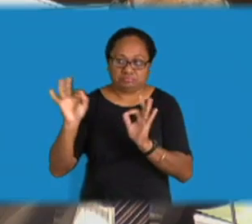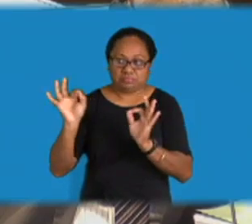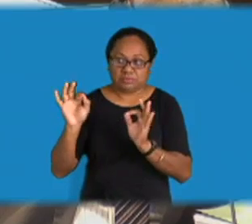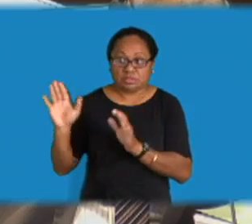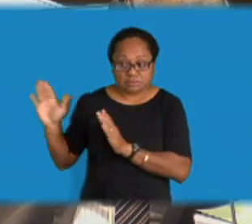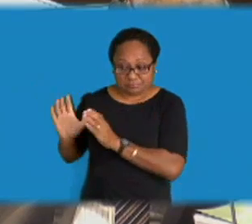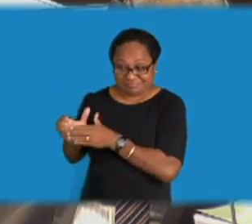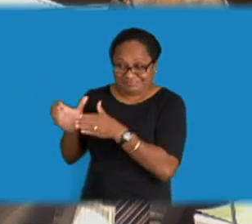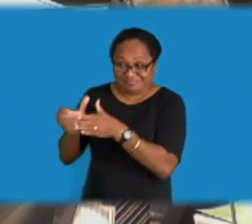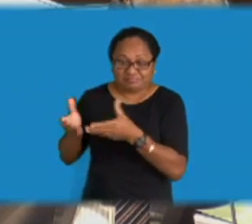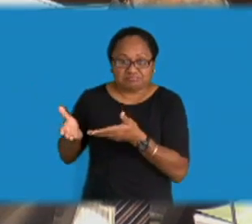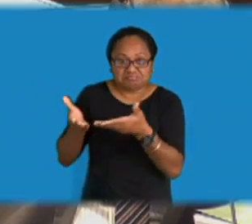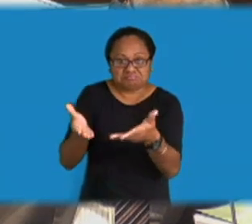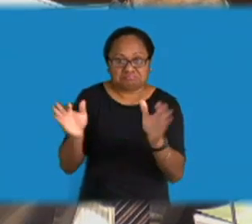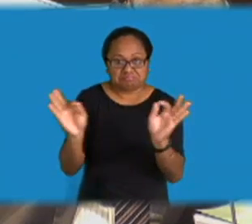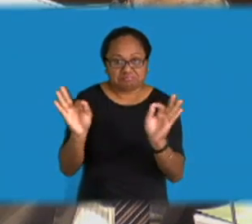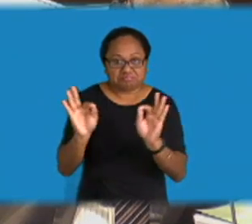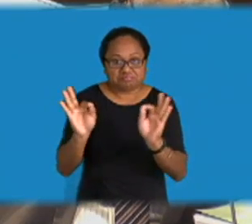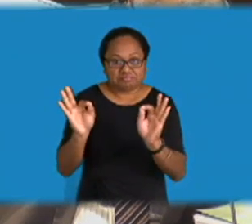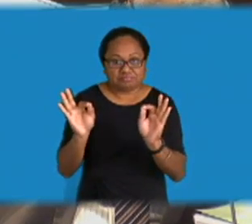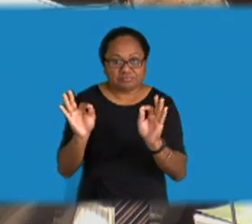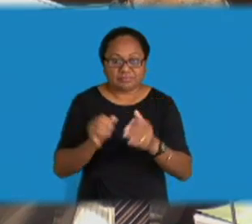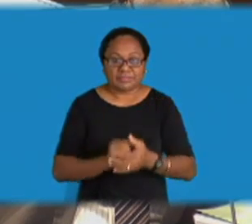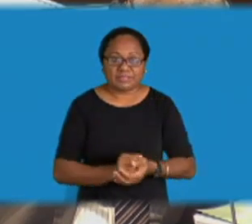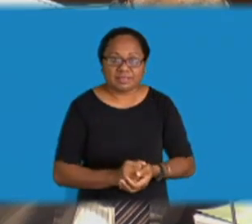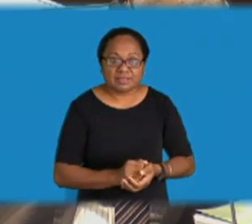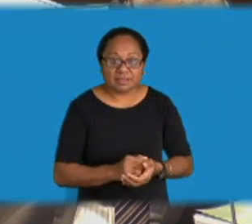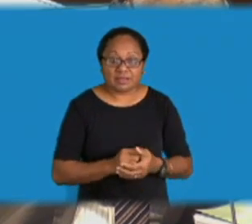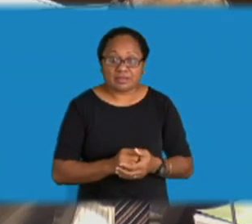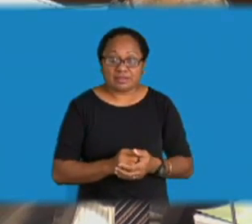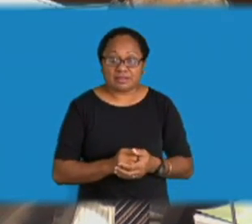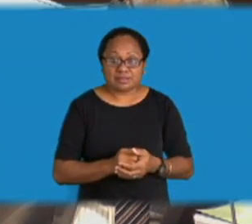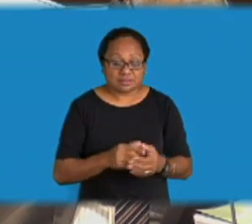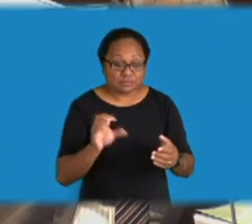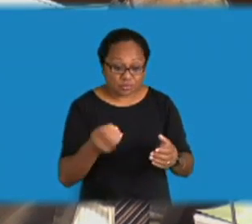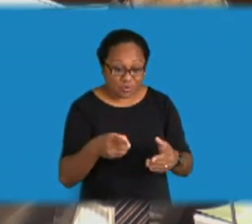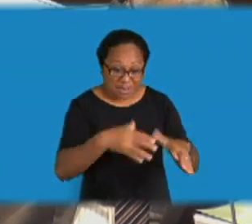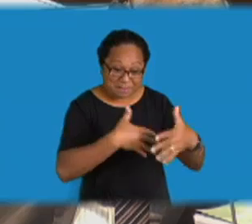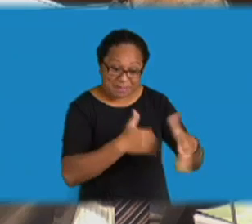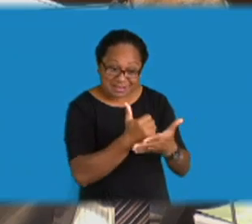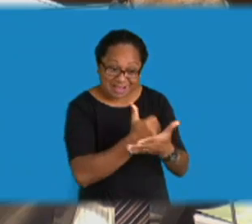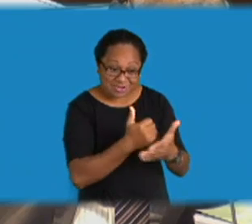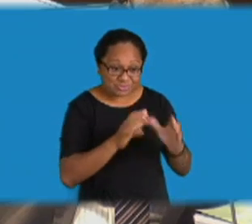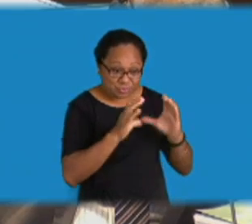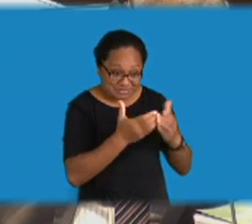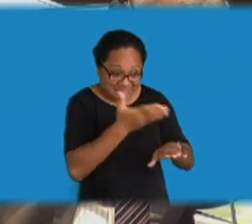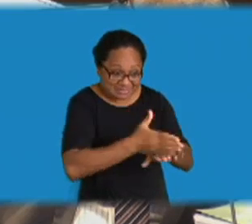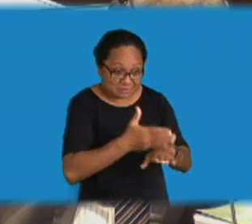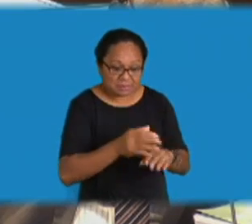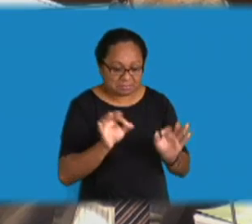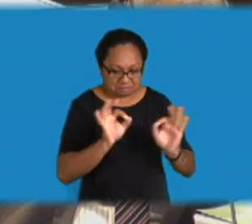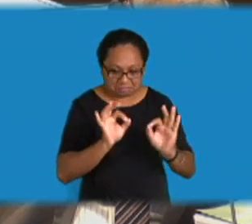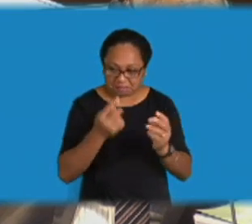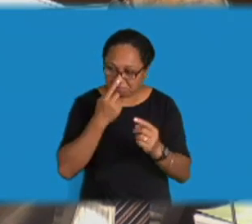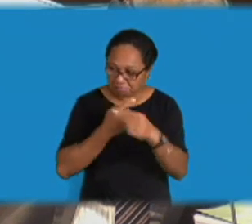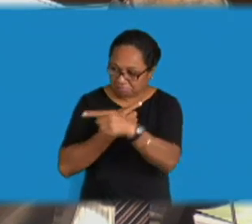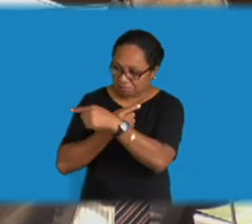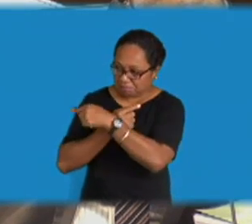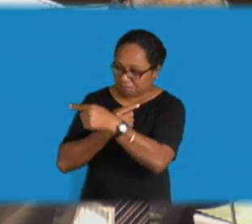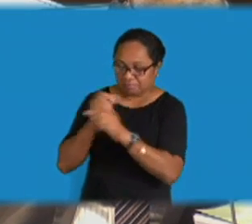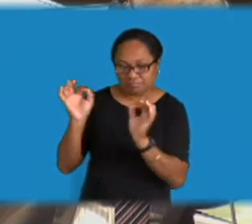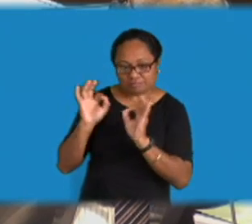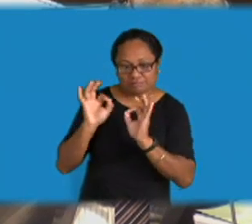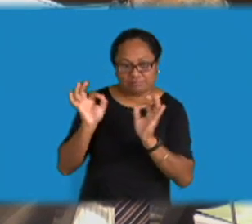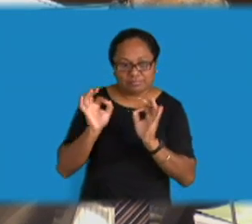PAC nor the current Parliamentary Public Accounts Committee have considered. These will be tabled as soon as possible and sent to